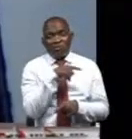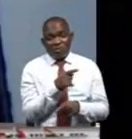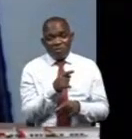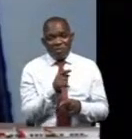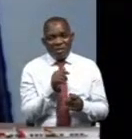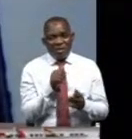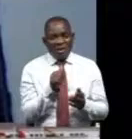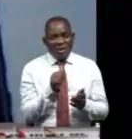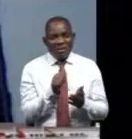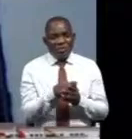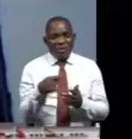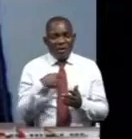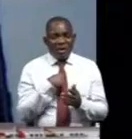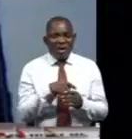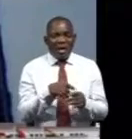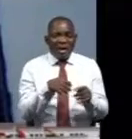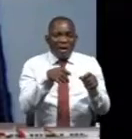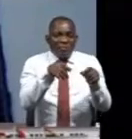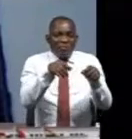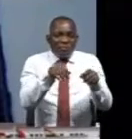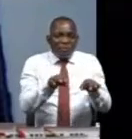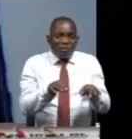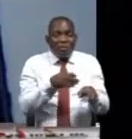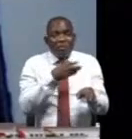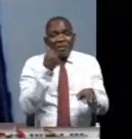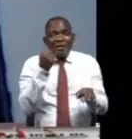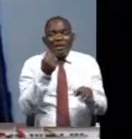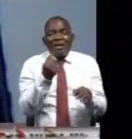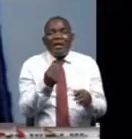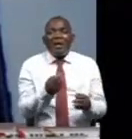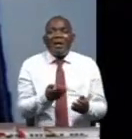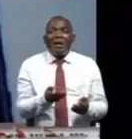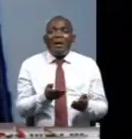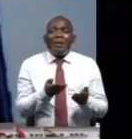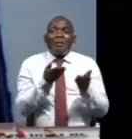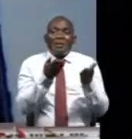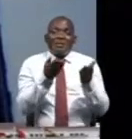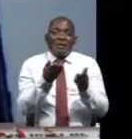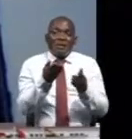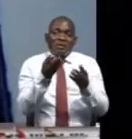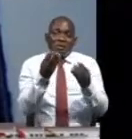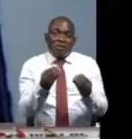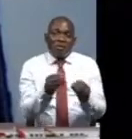a forum for a proper presentation of those issues.